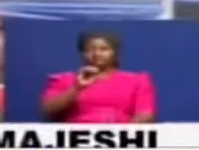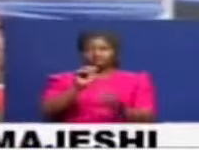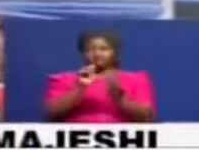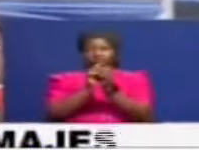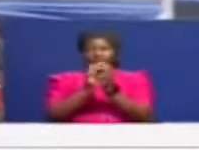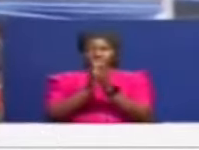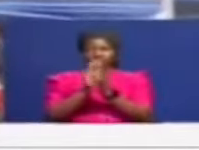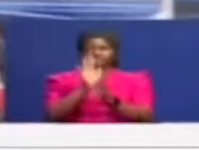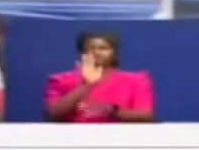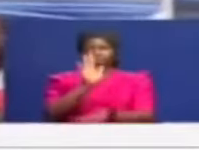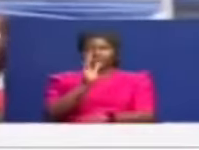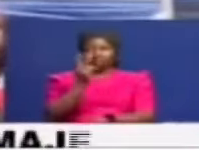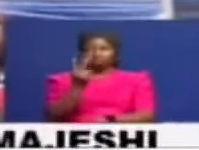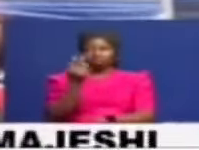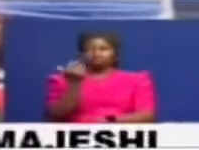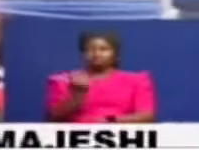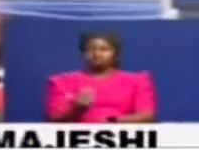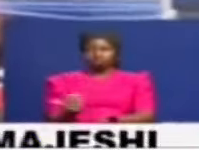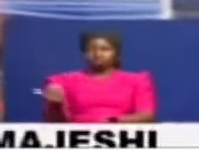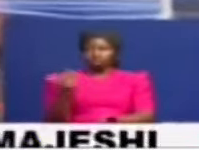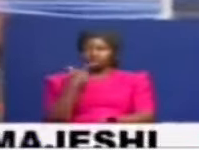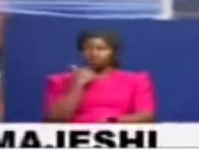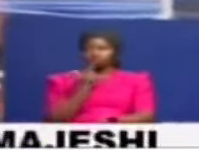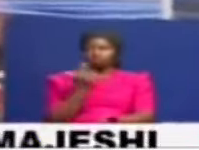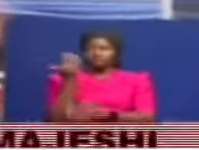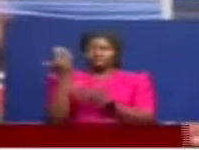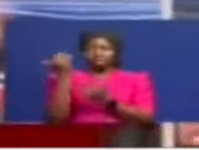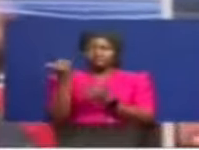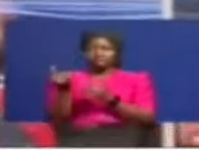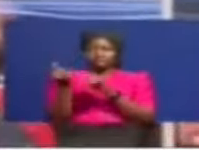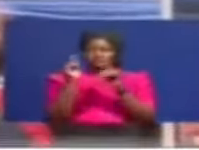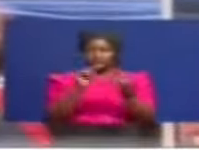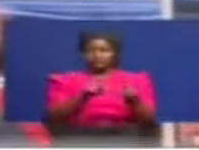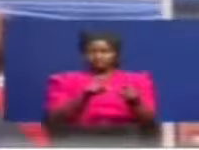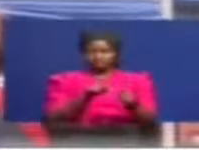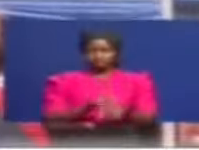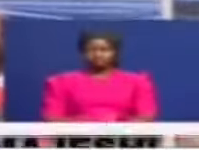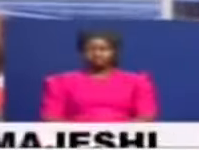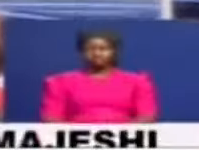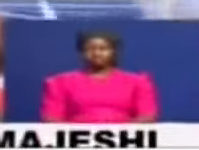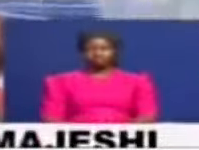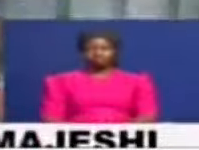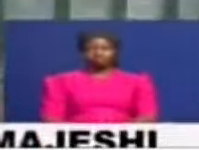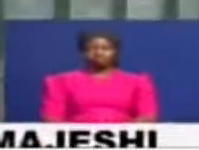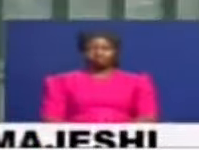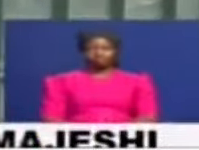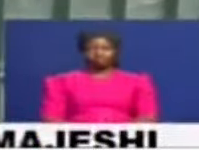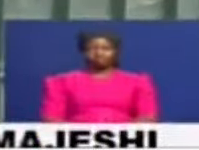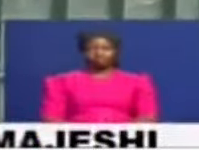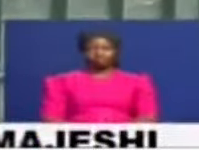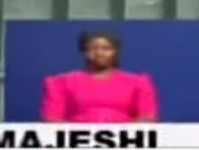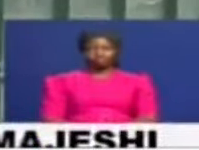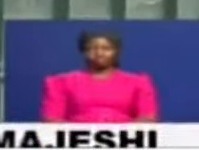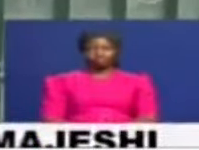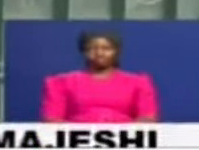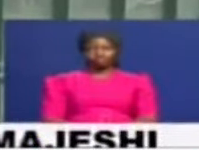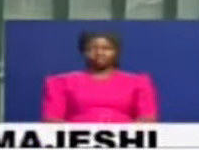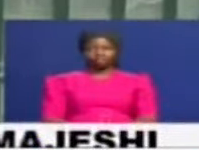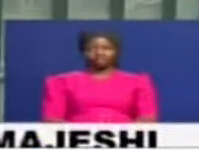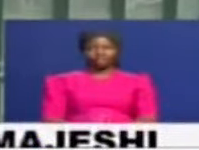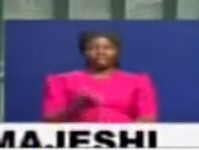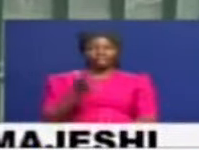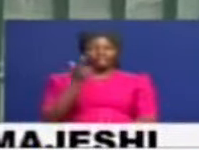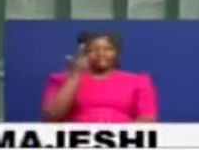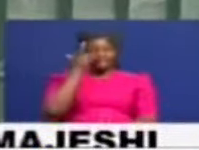Interior PS Raymond Omolo says it will continue, but in a different format and style. President William Ruto will